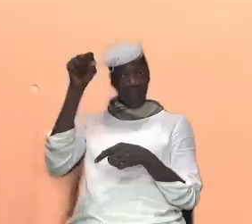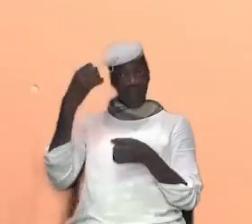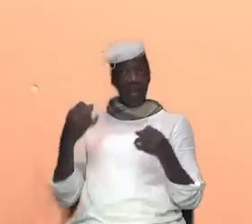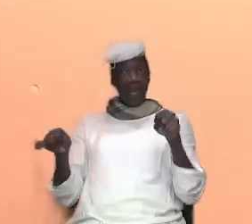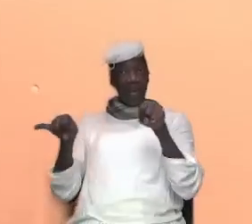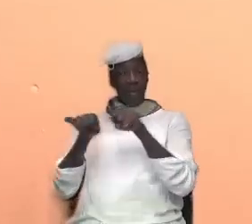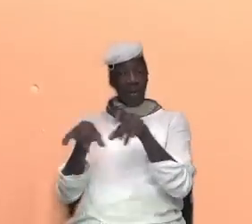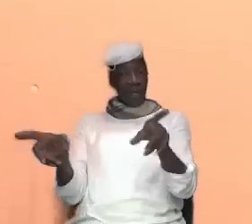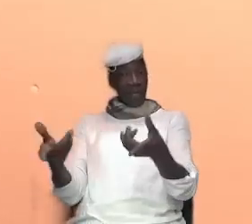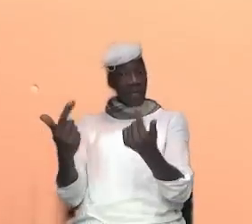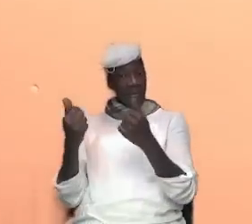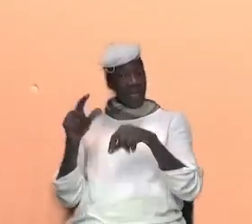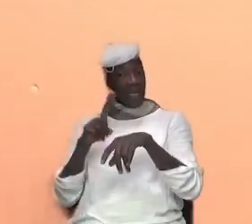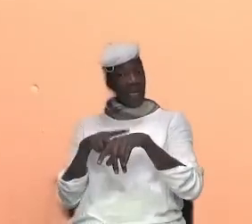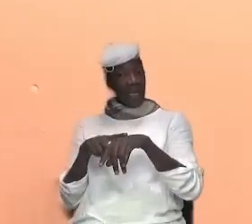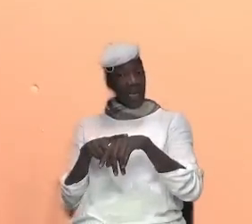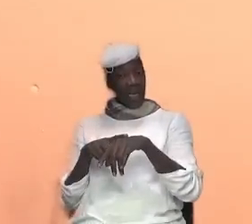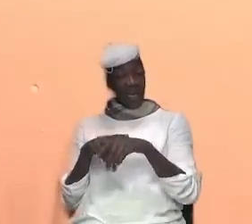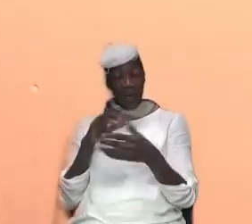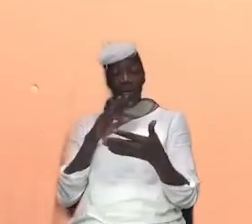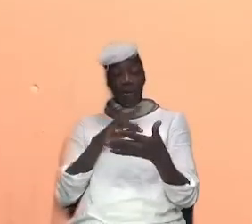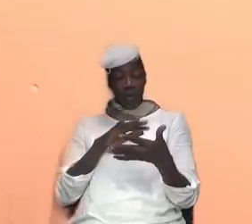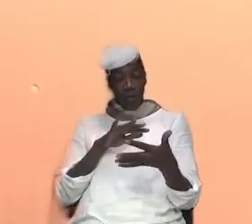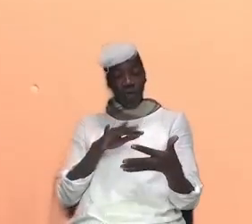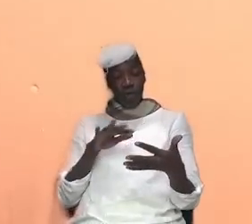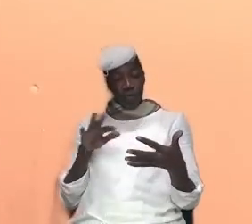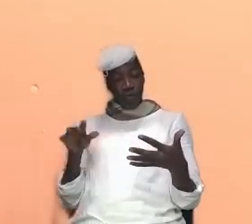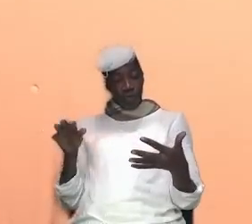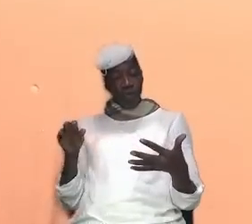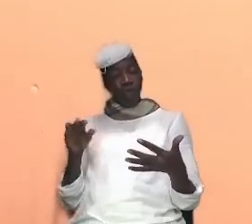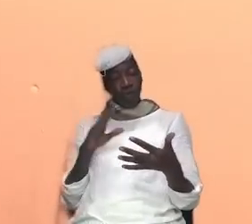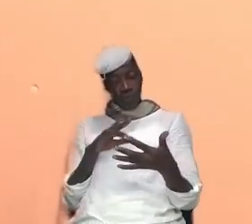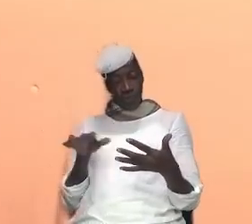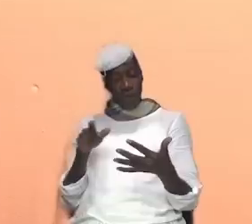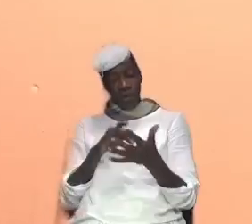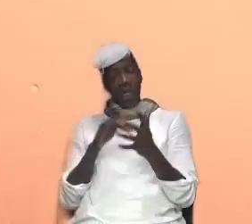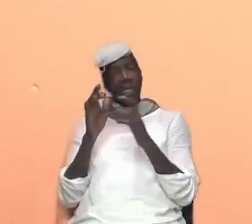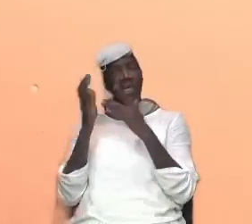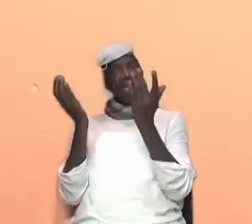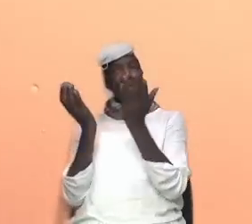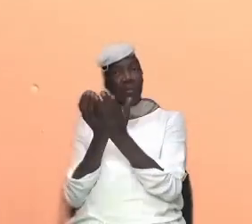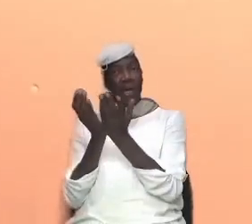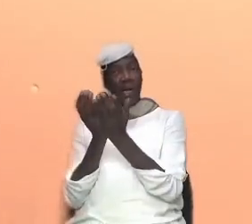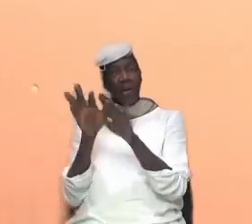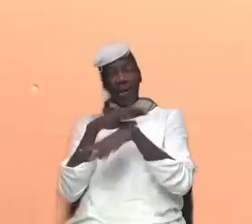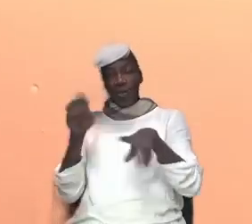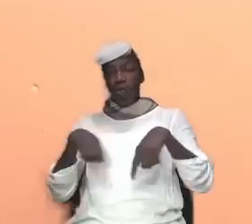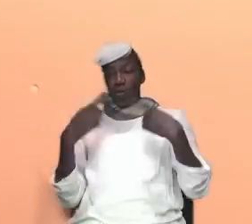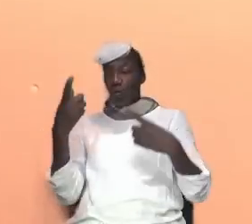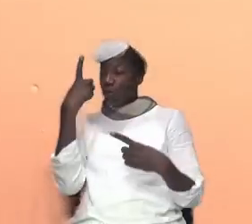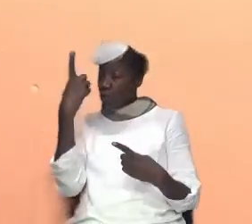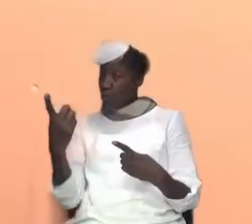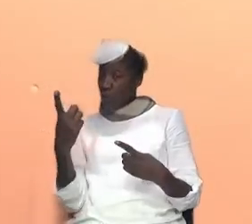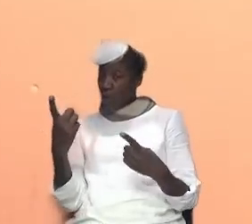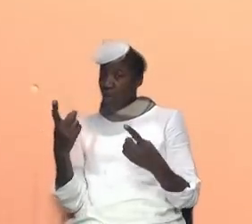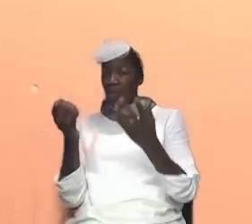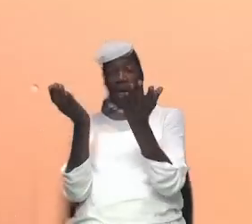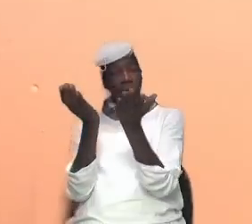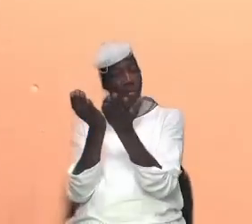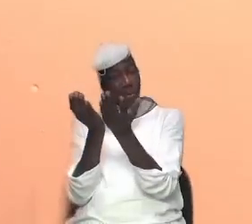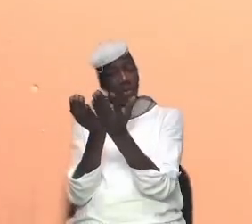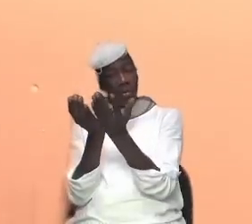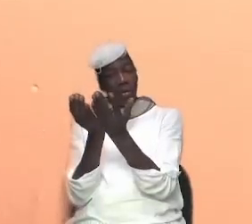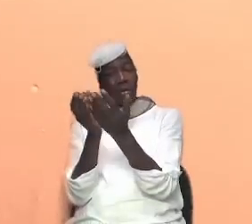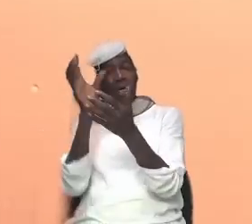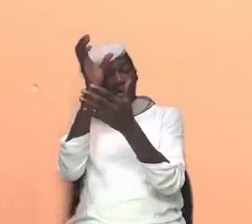time to go through scriptures. Yes, because it's not just to go to one book or one chapter here and